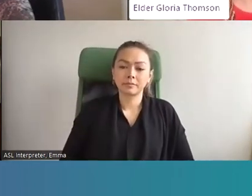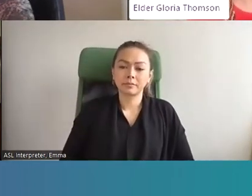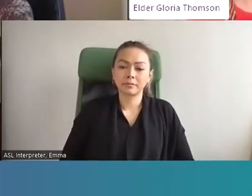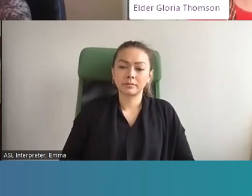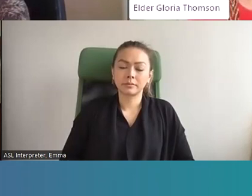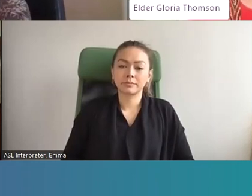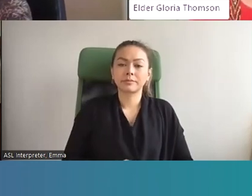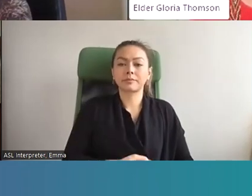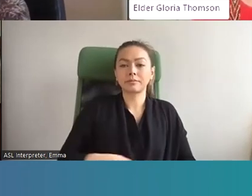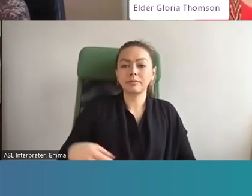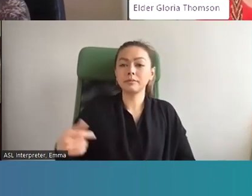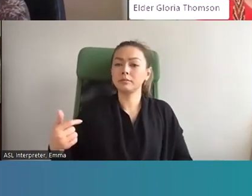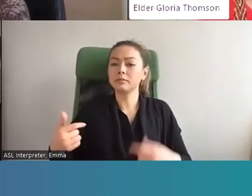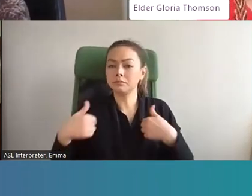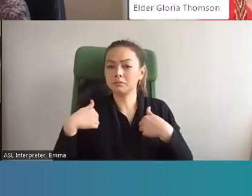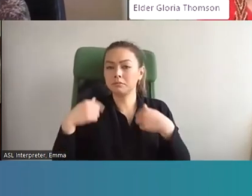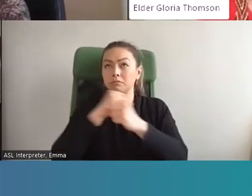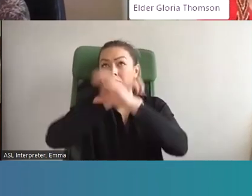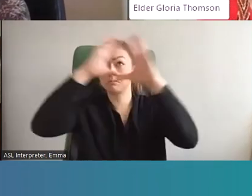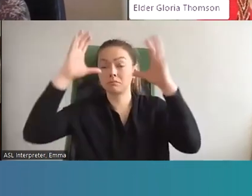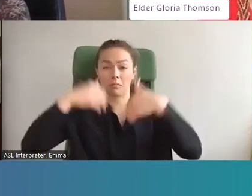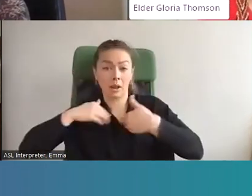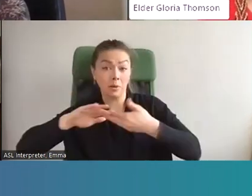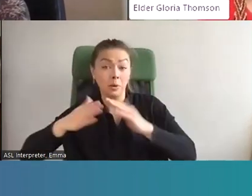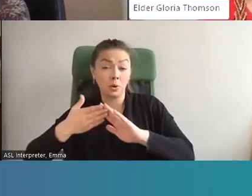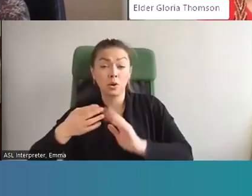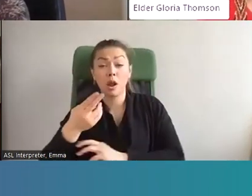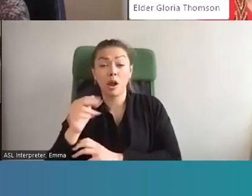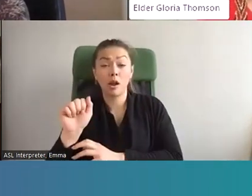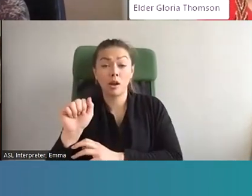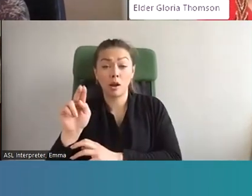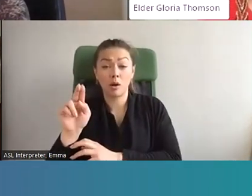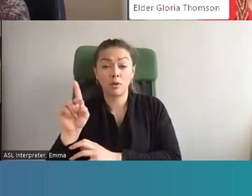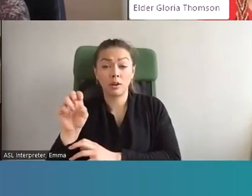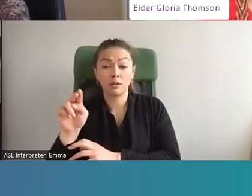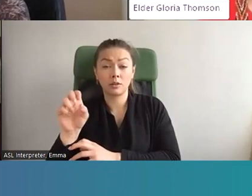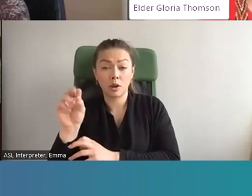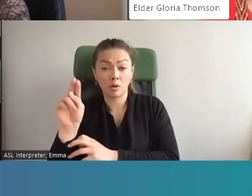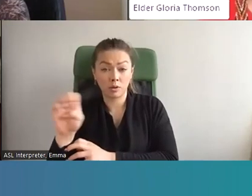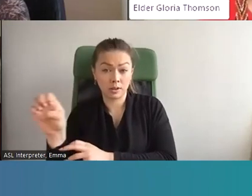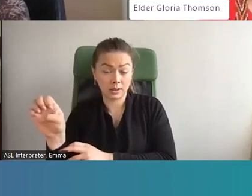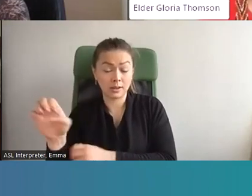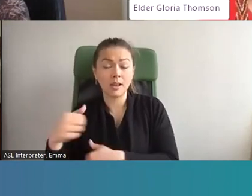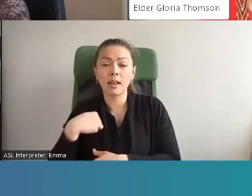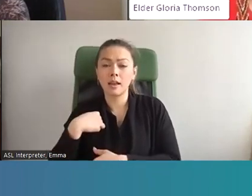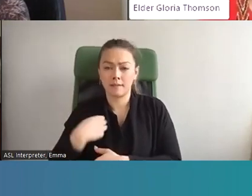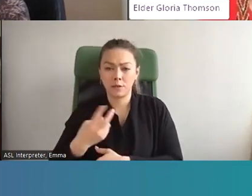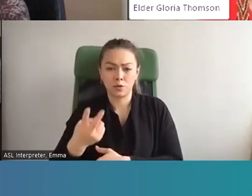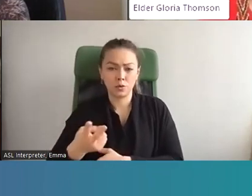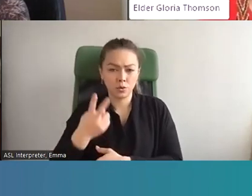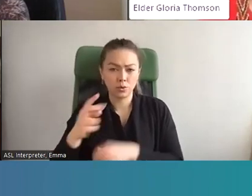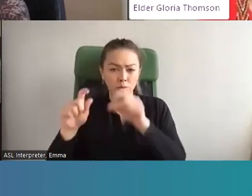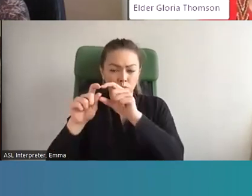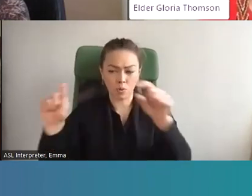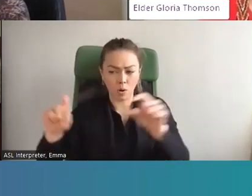our community as Haudenosaunee people, that we have the Turo Wampum,